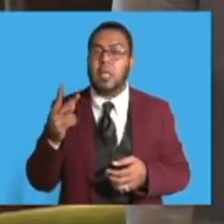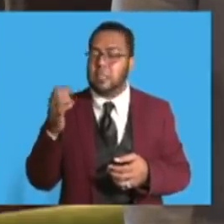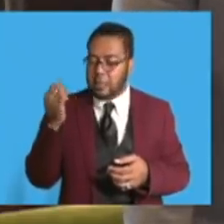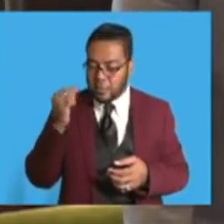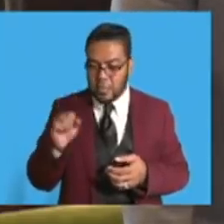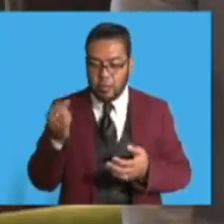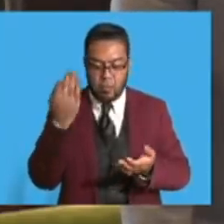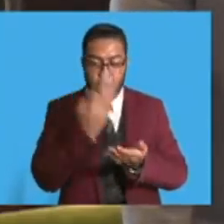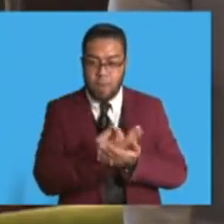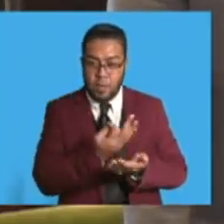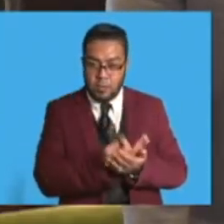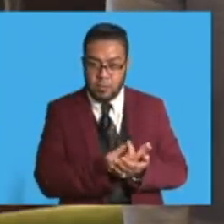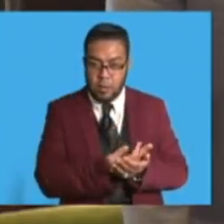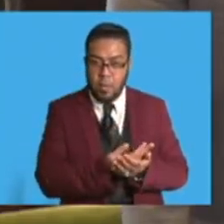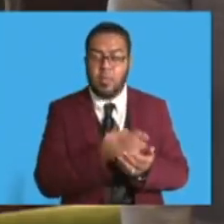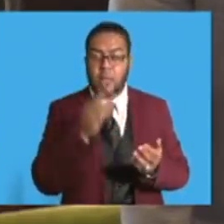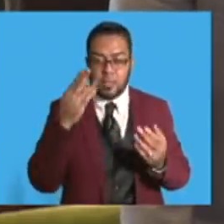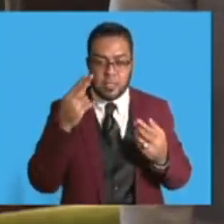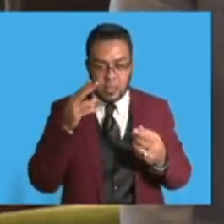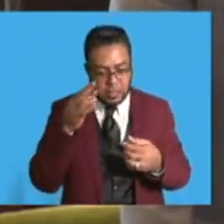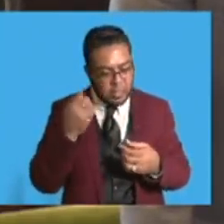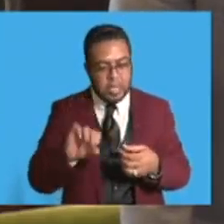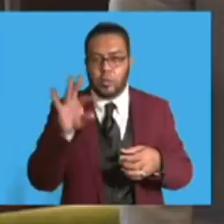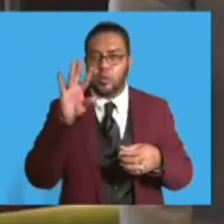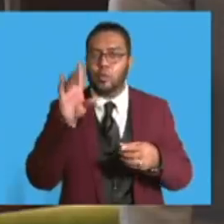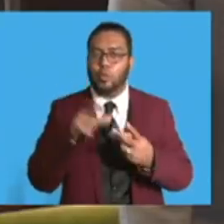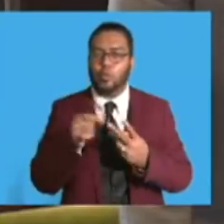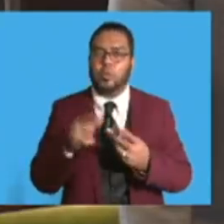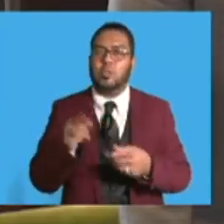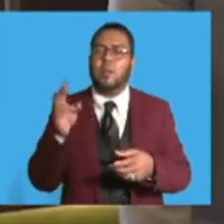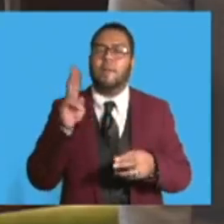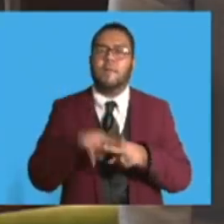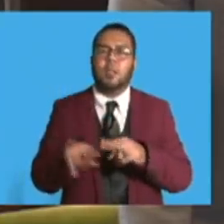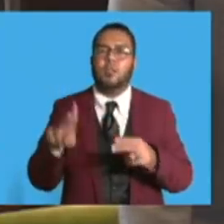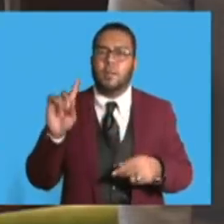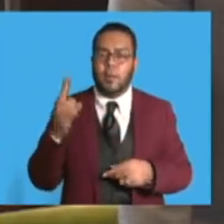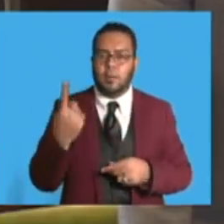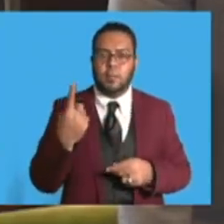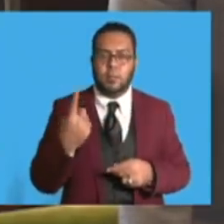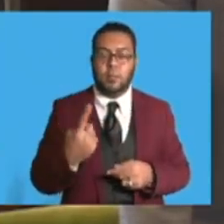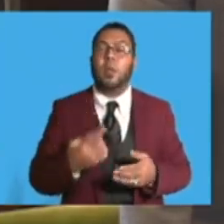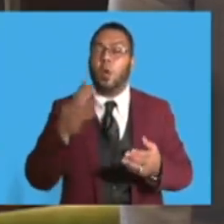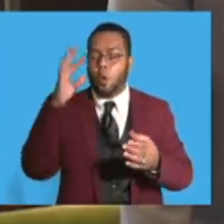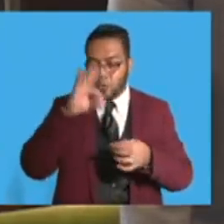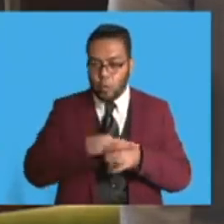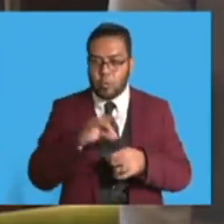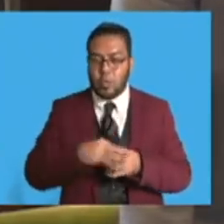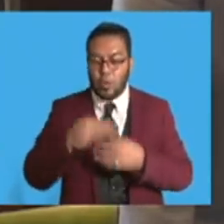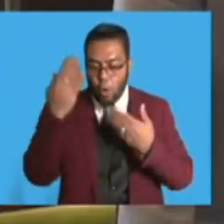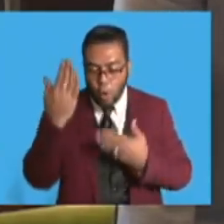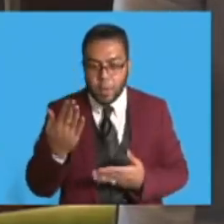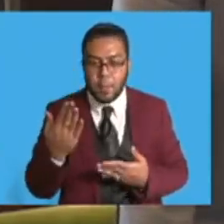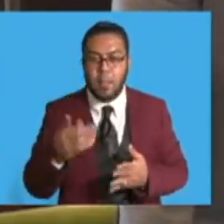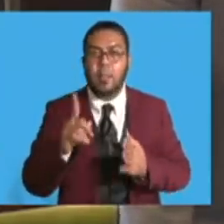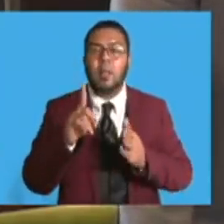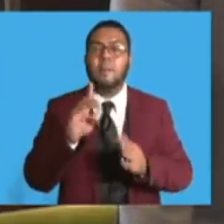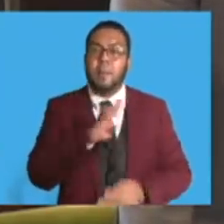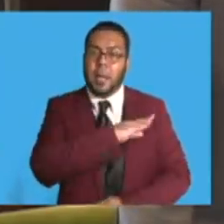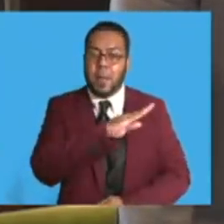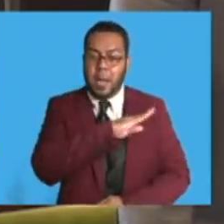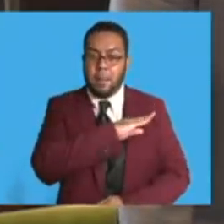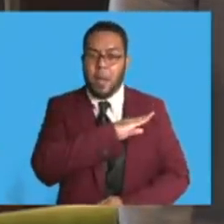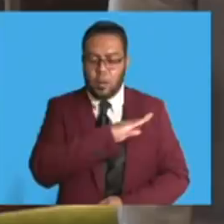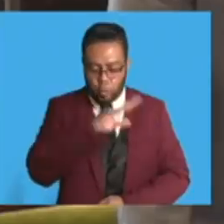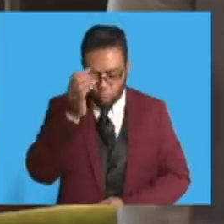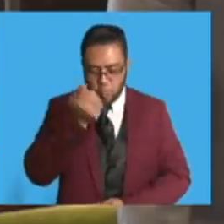obfuscation of facts, chose Fiji First. Chose Honorable Joseph Warenga Beni Marama to be the Prime Minister.